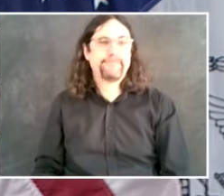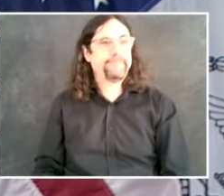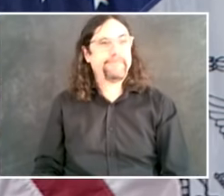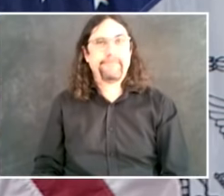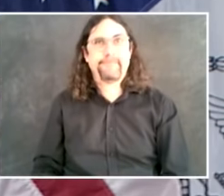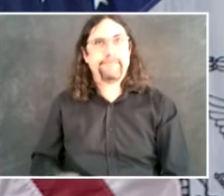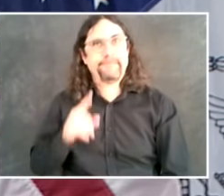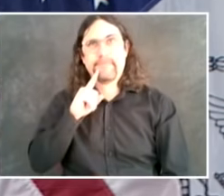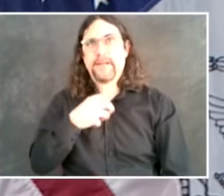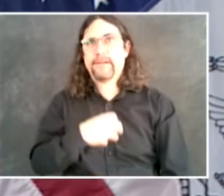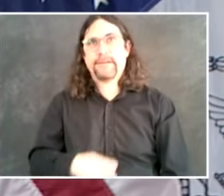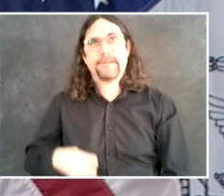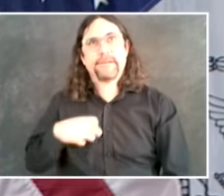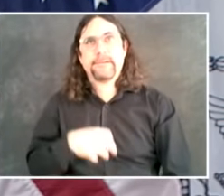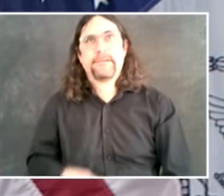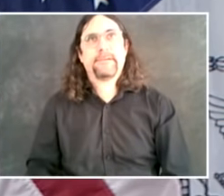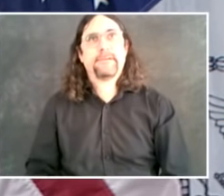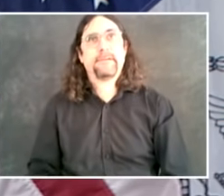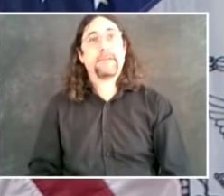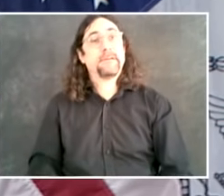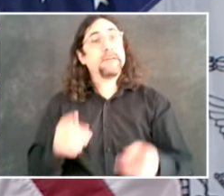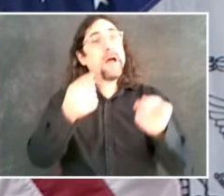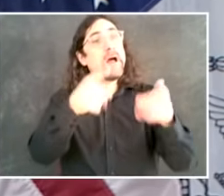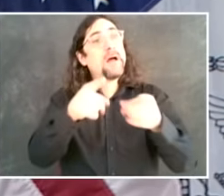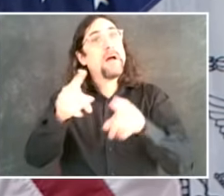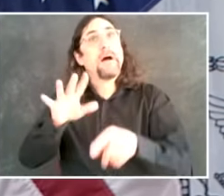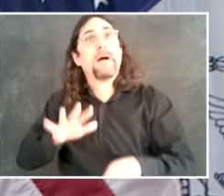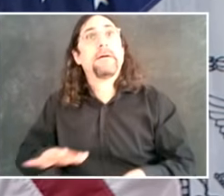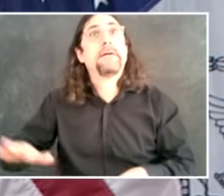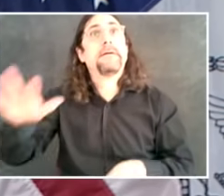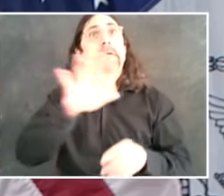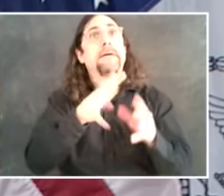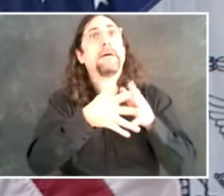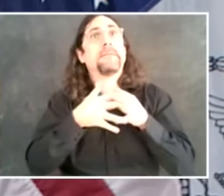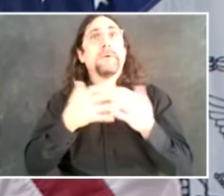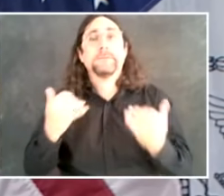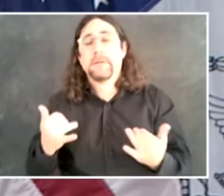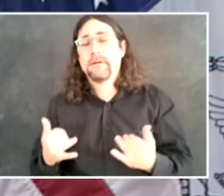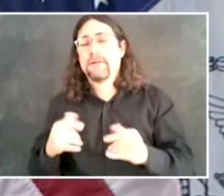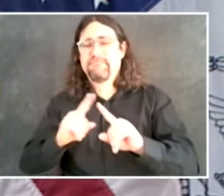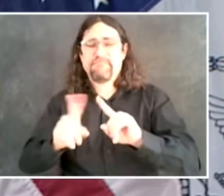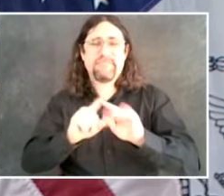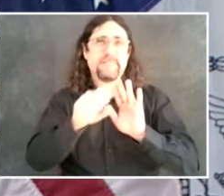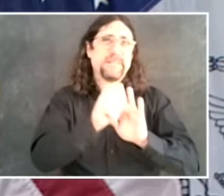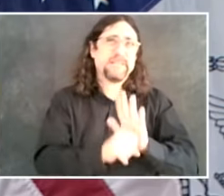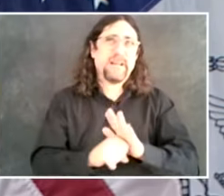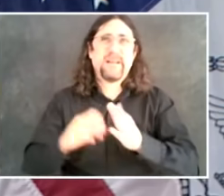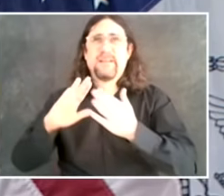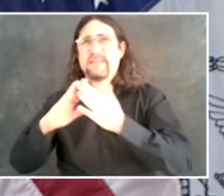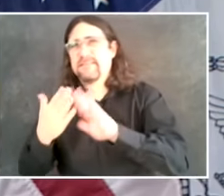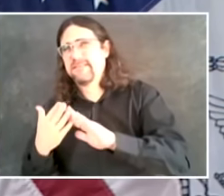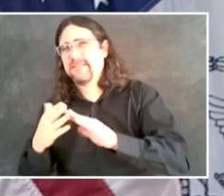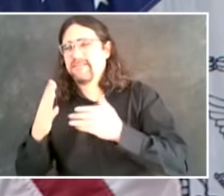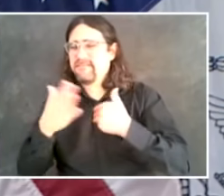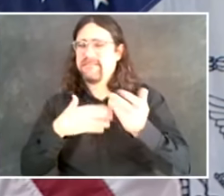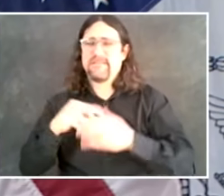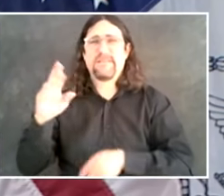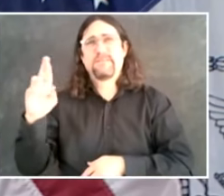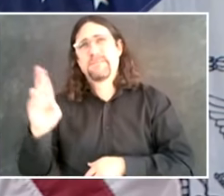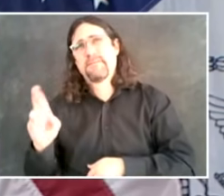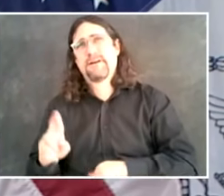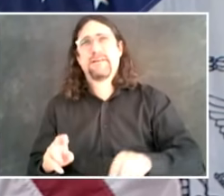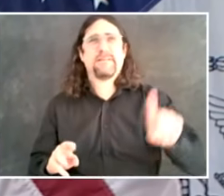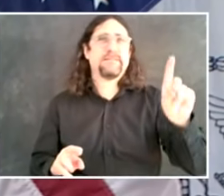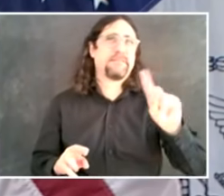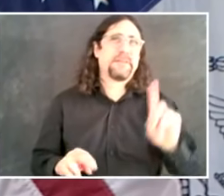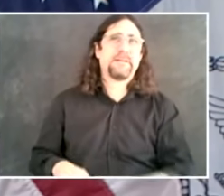country right now, red states and blue states, red cities and blue cities, is mayors and governors, unfortunately, are